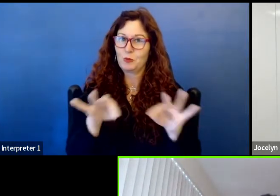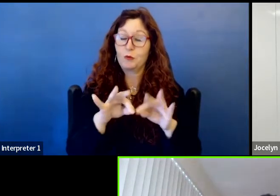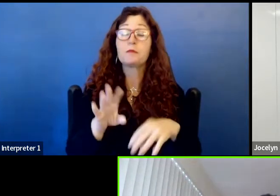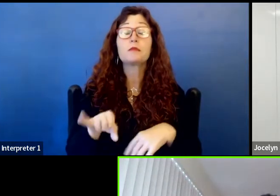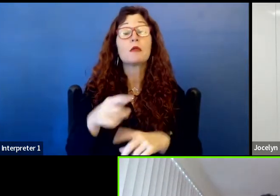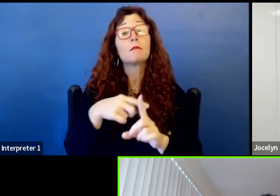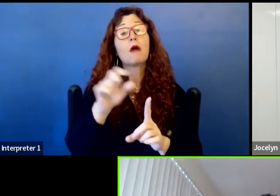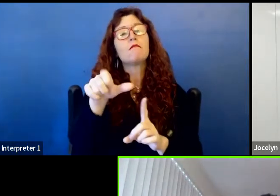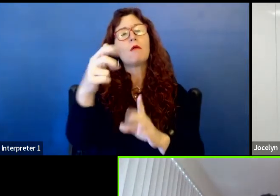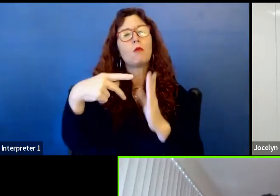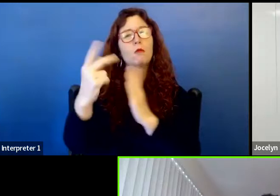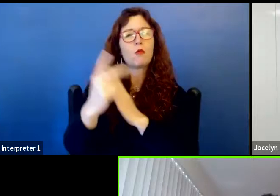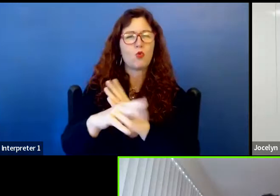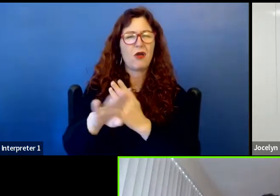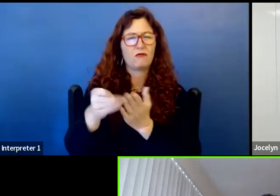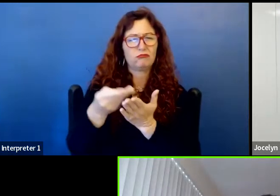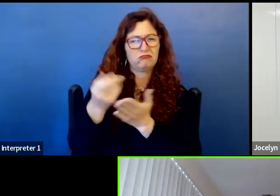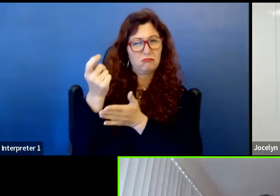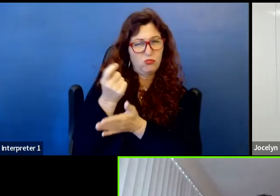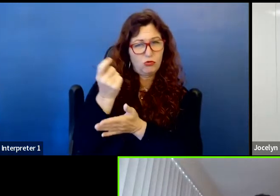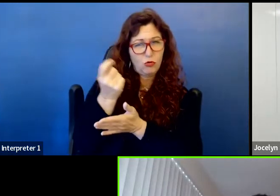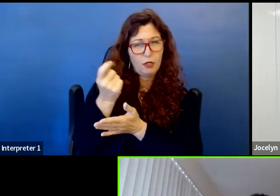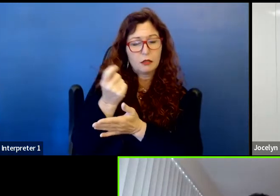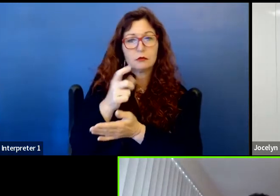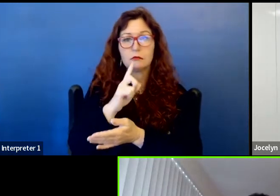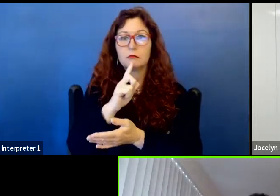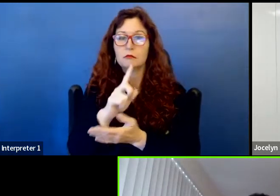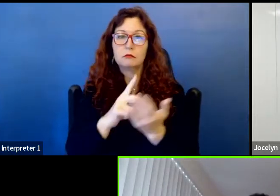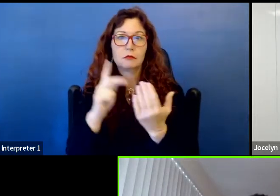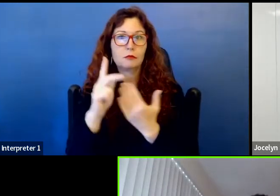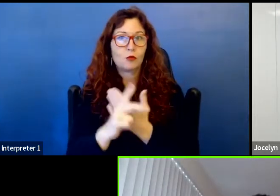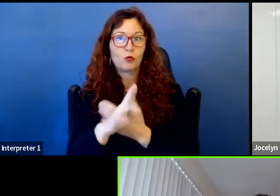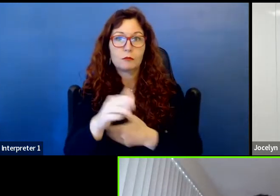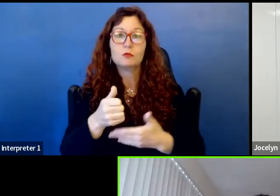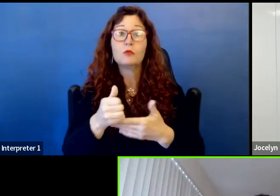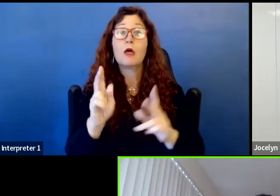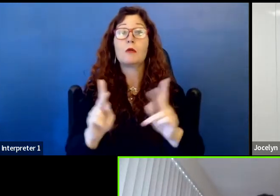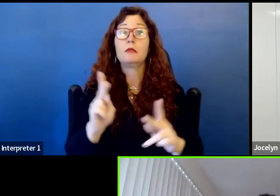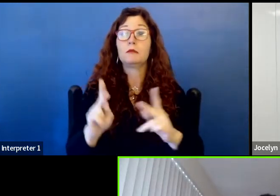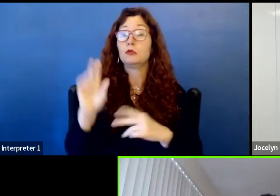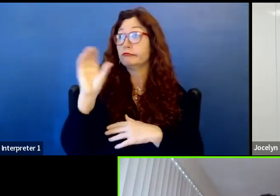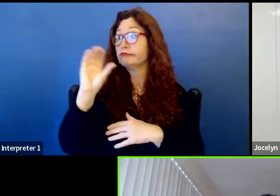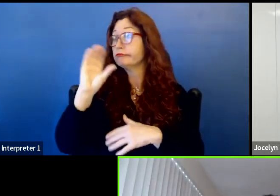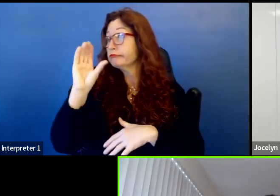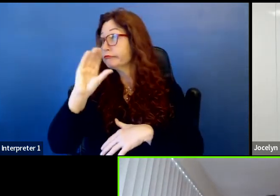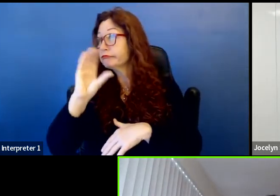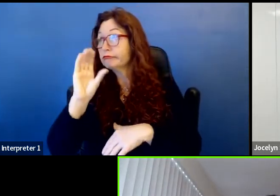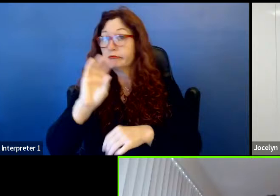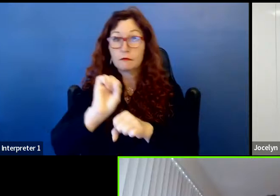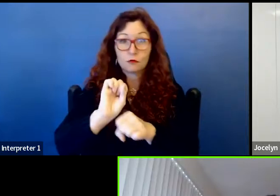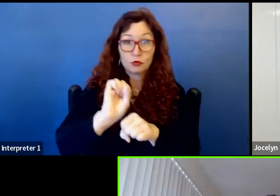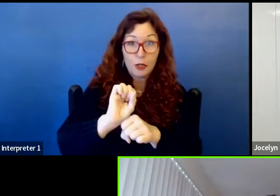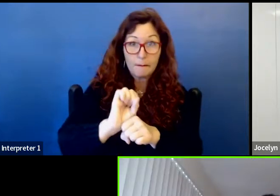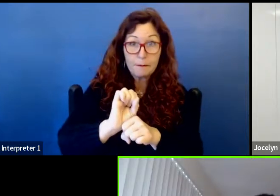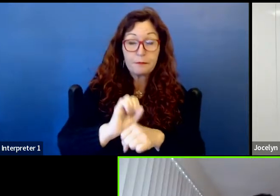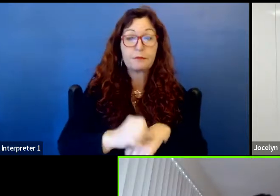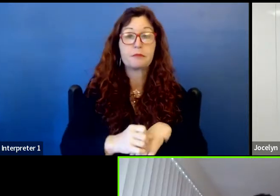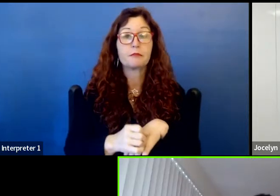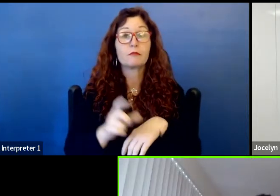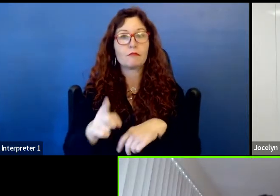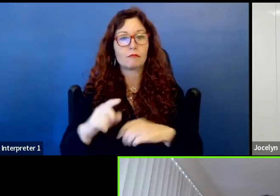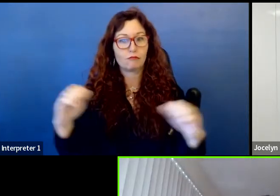really is a program to accompany workers who are looking for work and so that means that workers come together